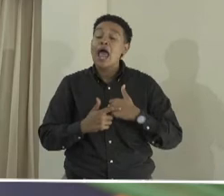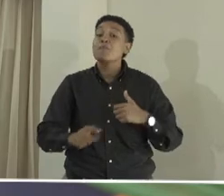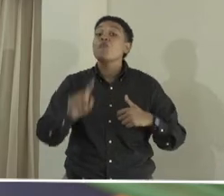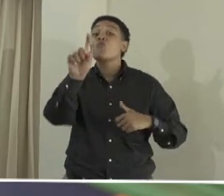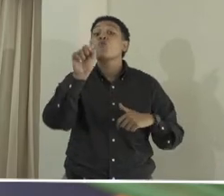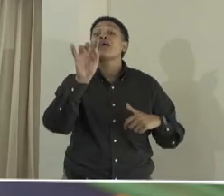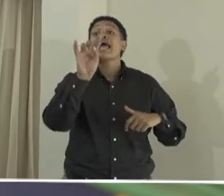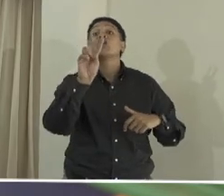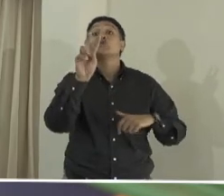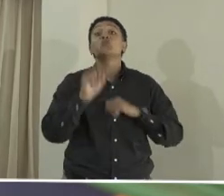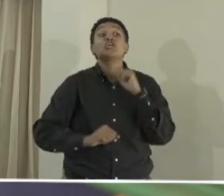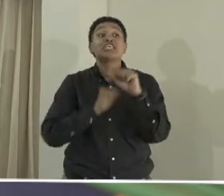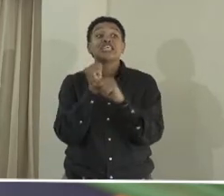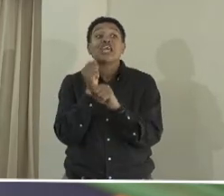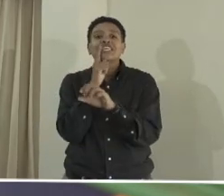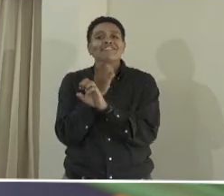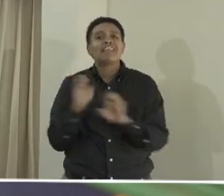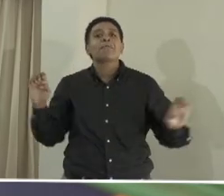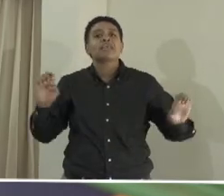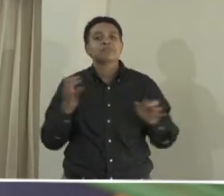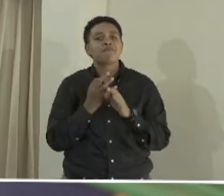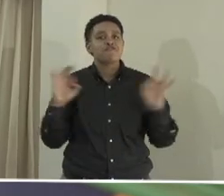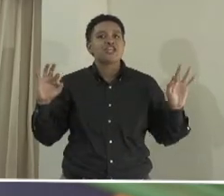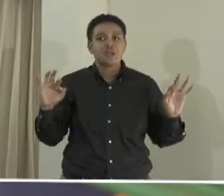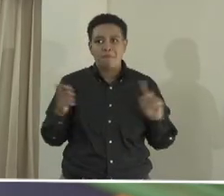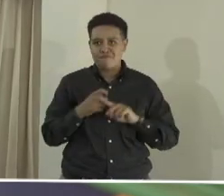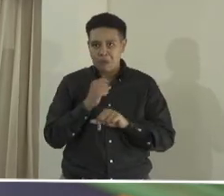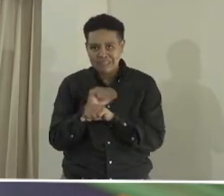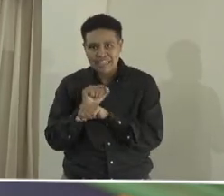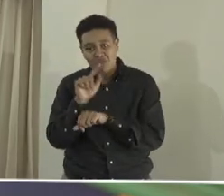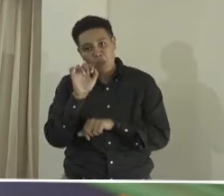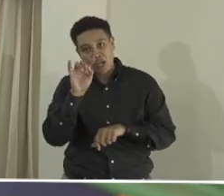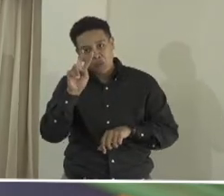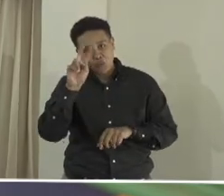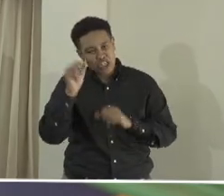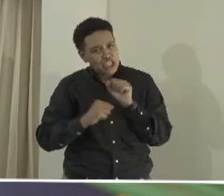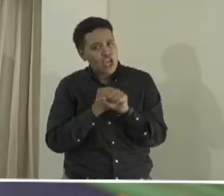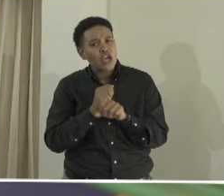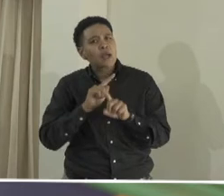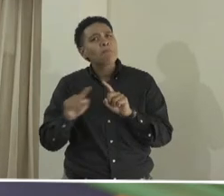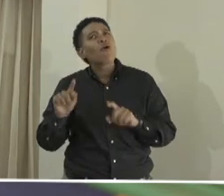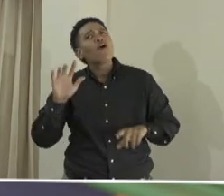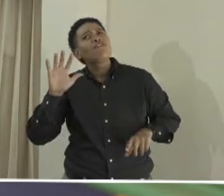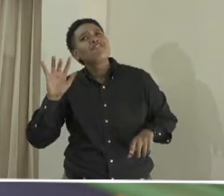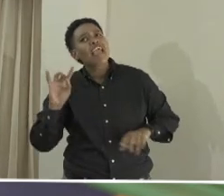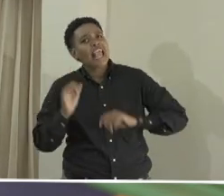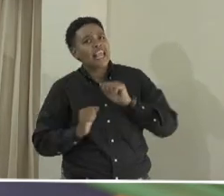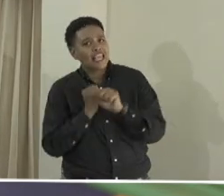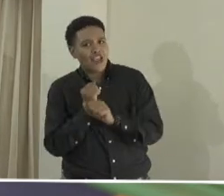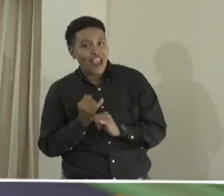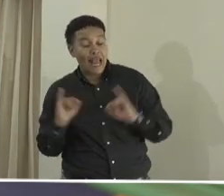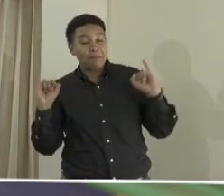182 years of emancipation, here are a few quotes we may want to bear in